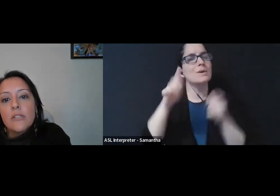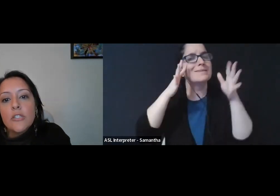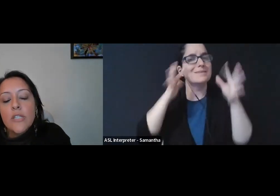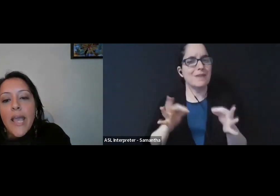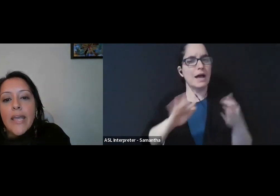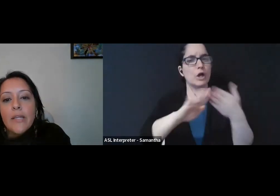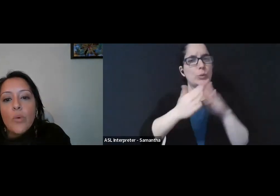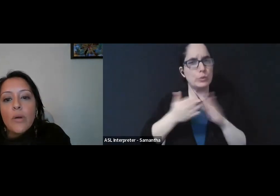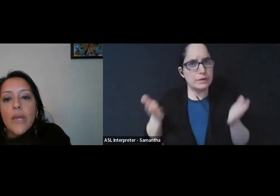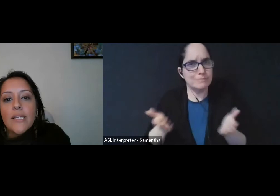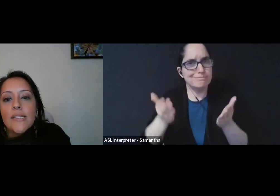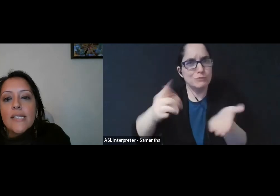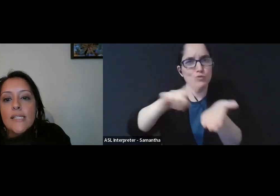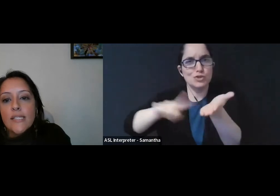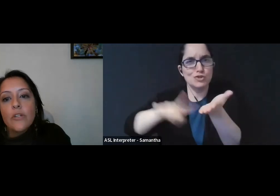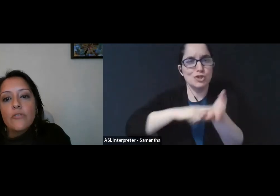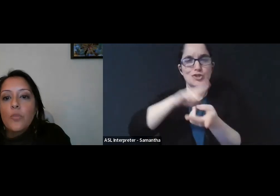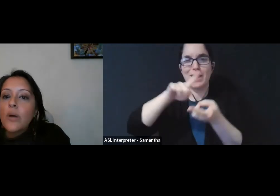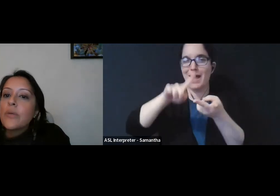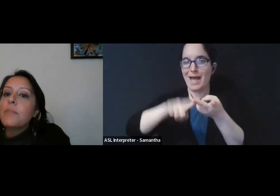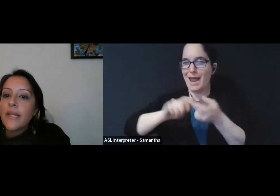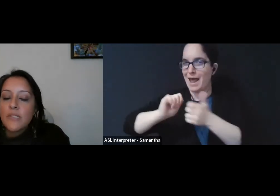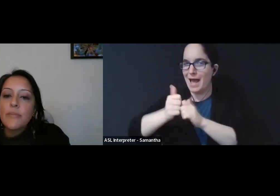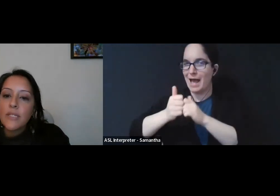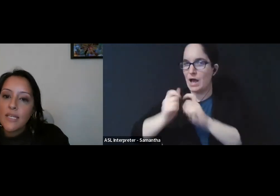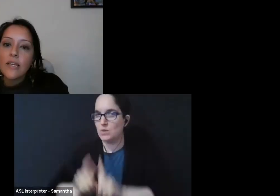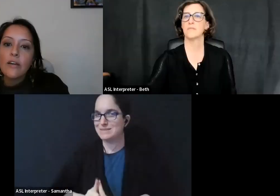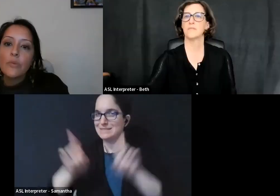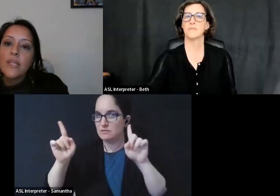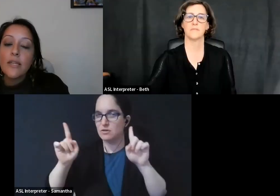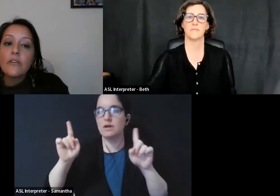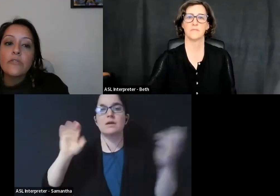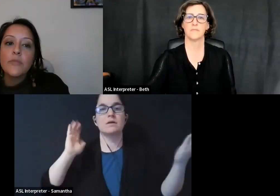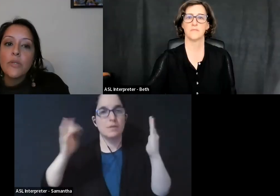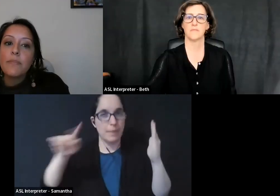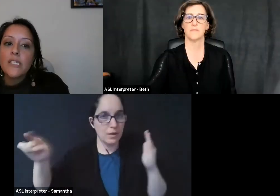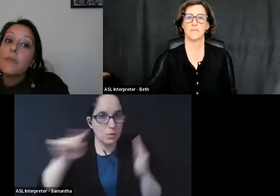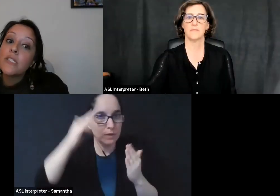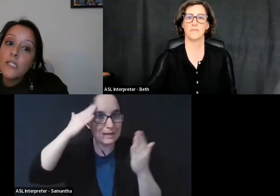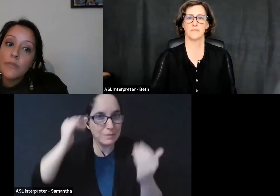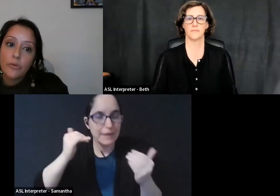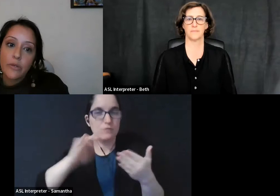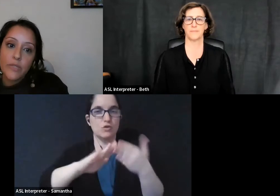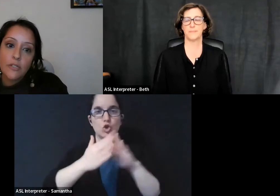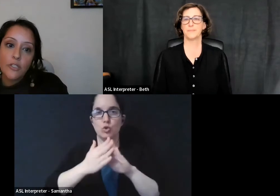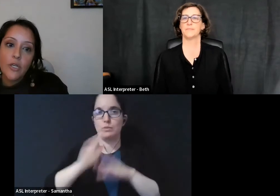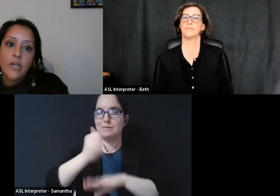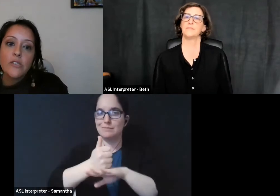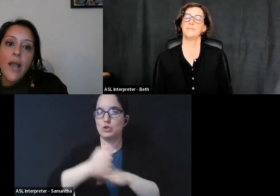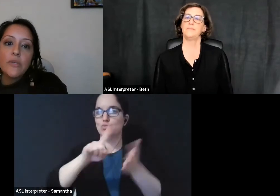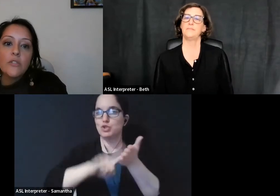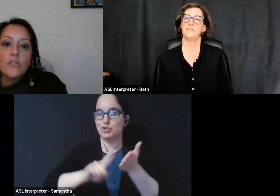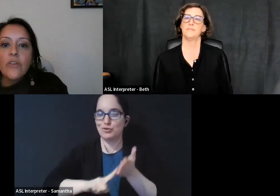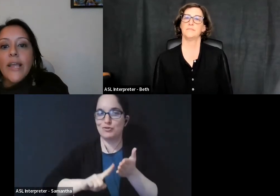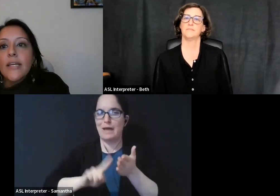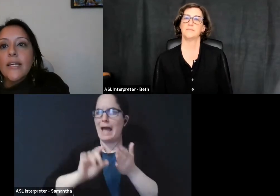community-driven research, and in what ways is it different from what we might typically think of when we think of community-based participatory research?